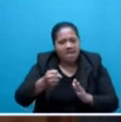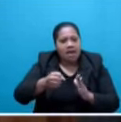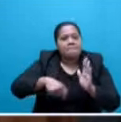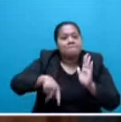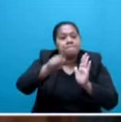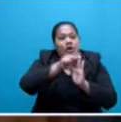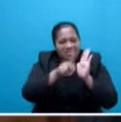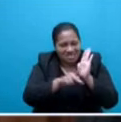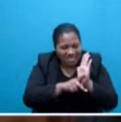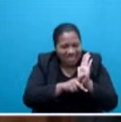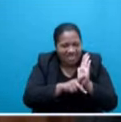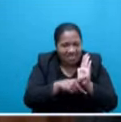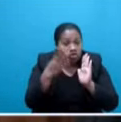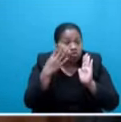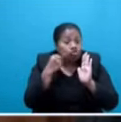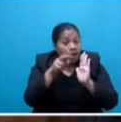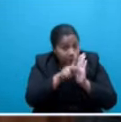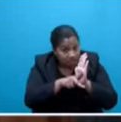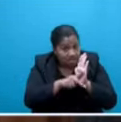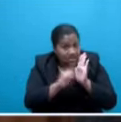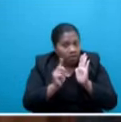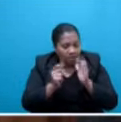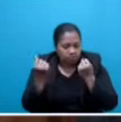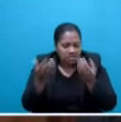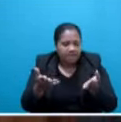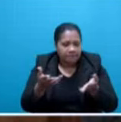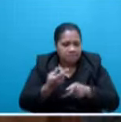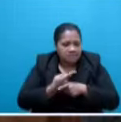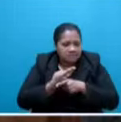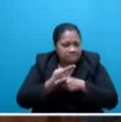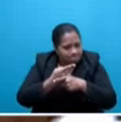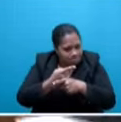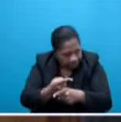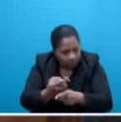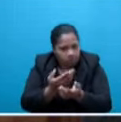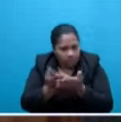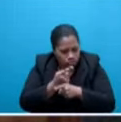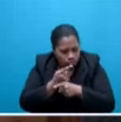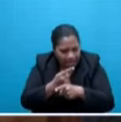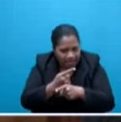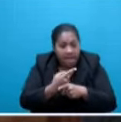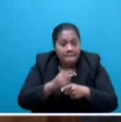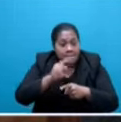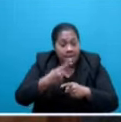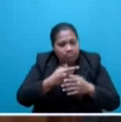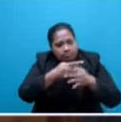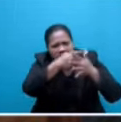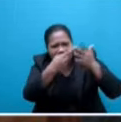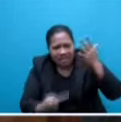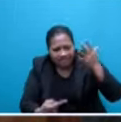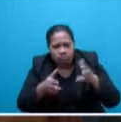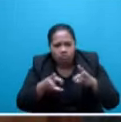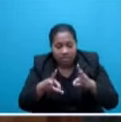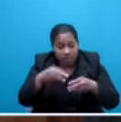This sugar policy will provide guidelines in 7 thematic areas, including